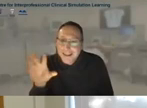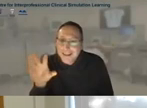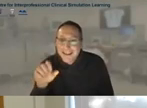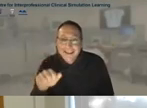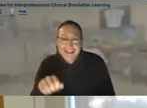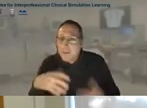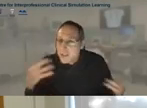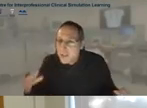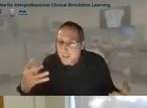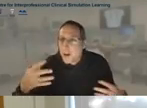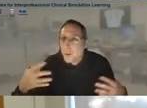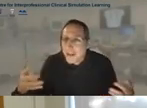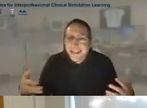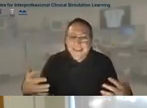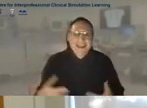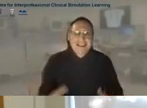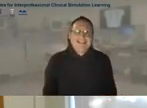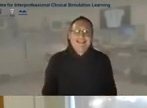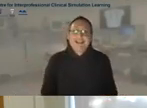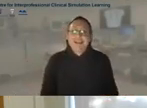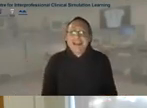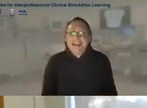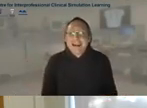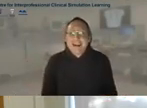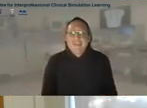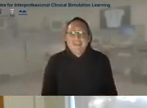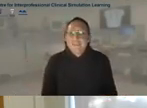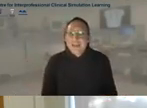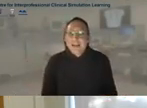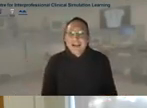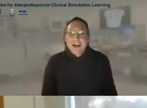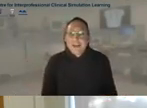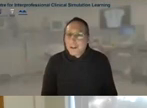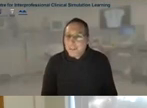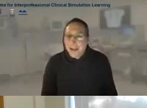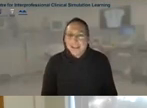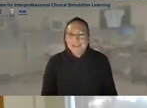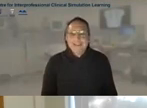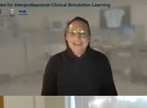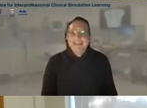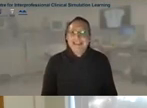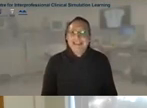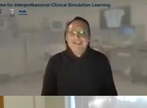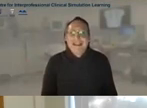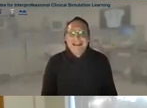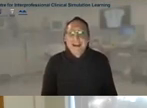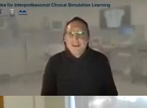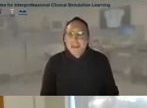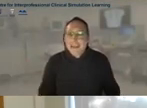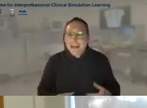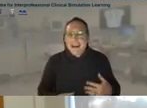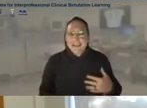shared a definition of sort of our working definition of SIM, how long-term care has been using SIM, how